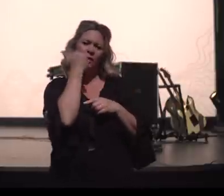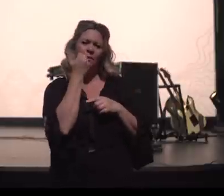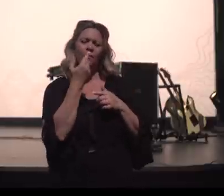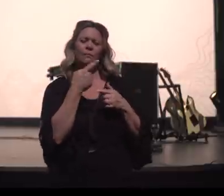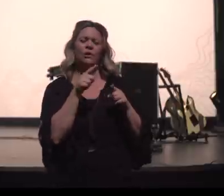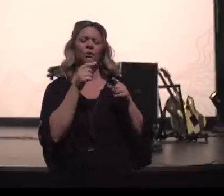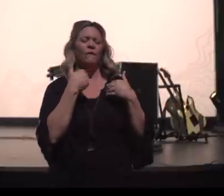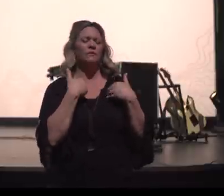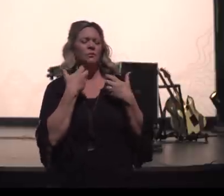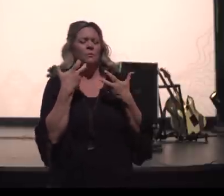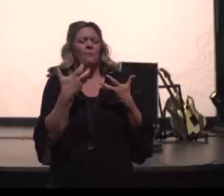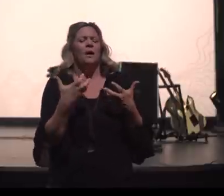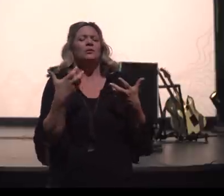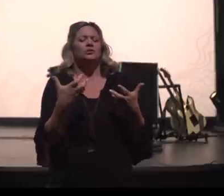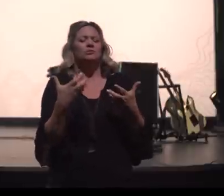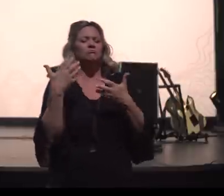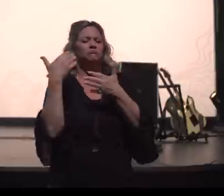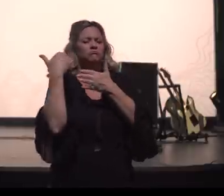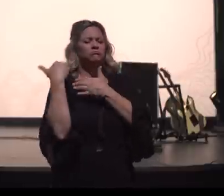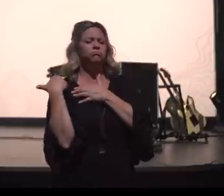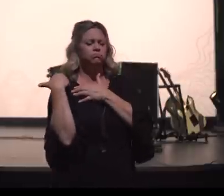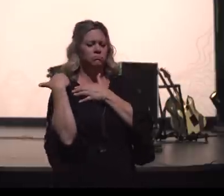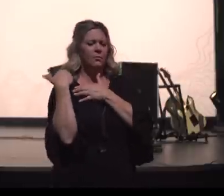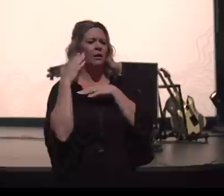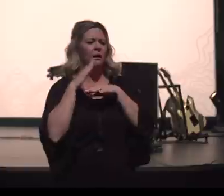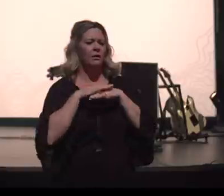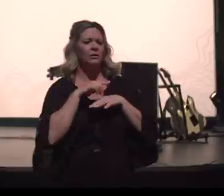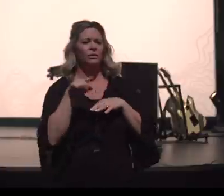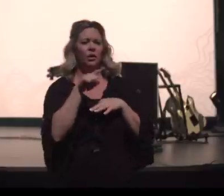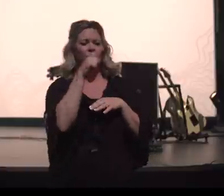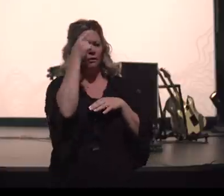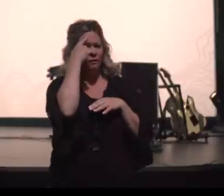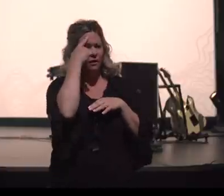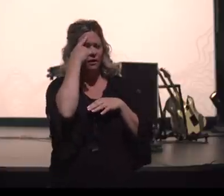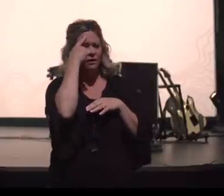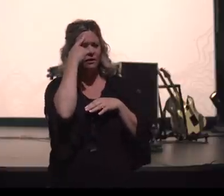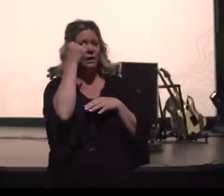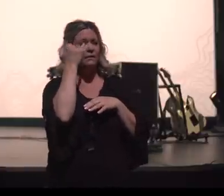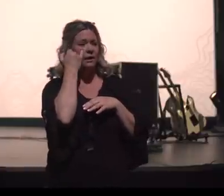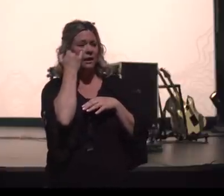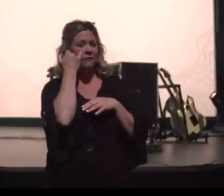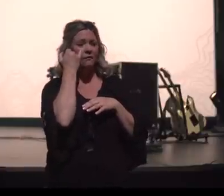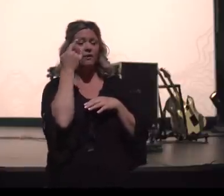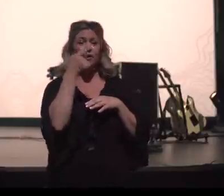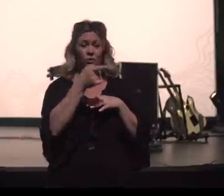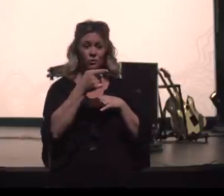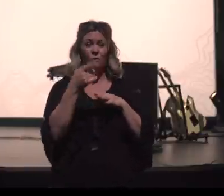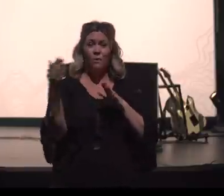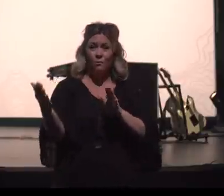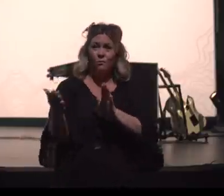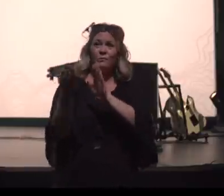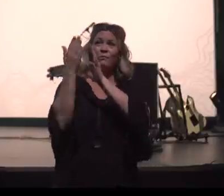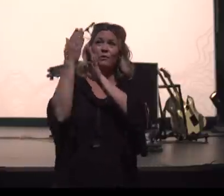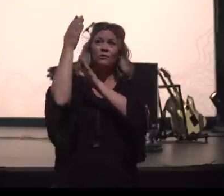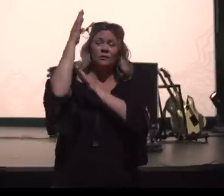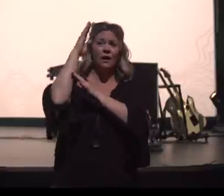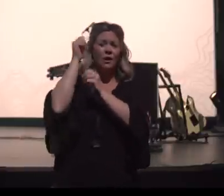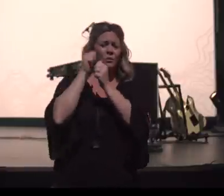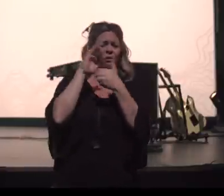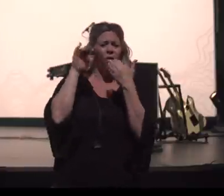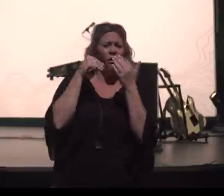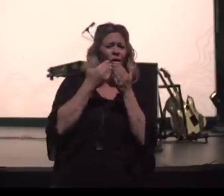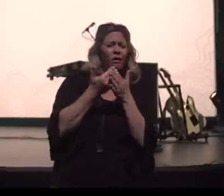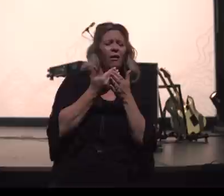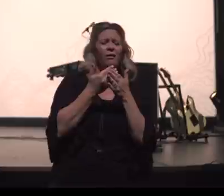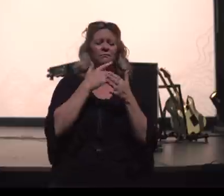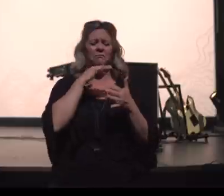carry so much weight. And what you think is you think that if you ever approach God with all the messes